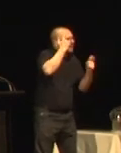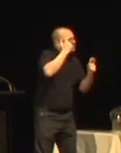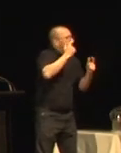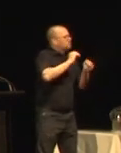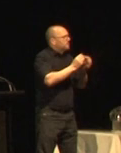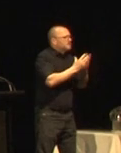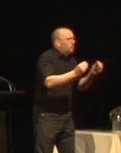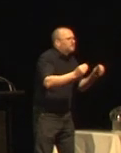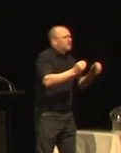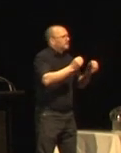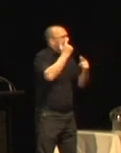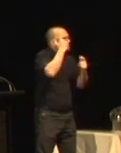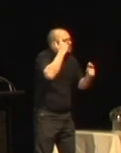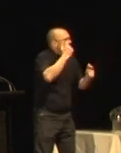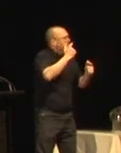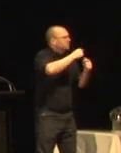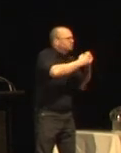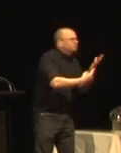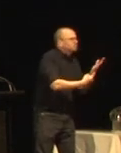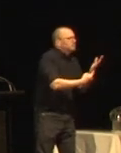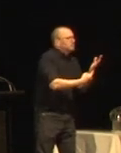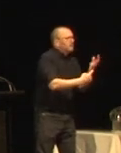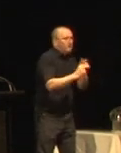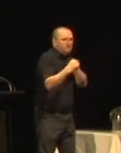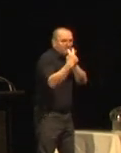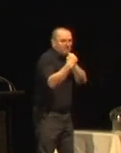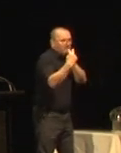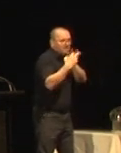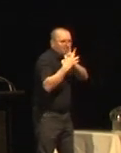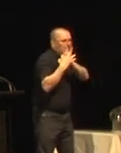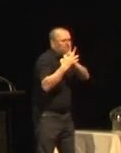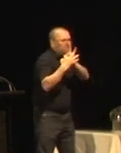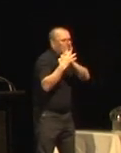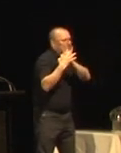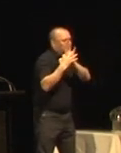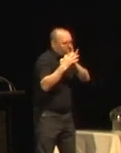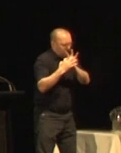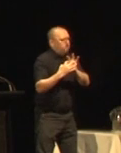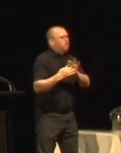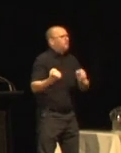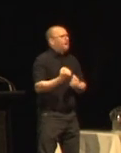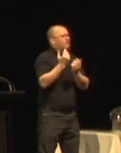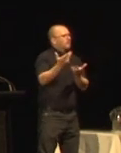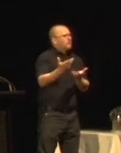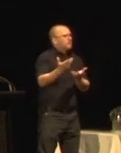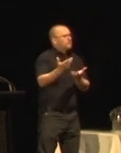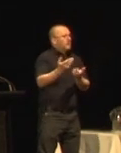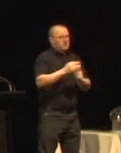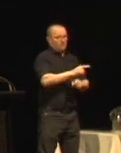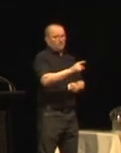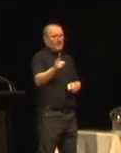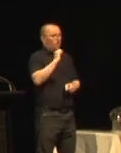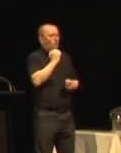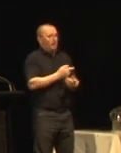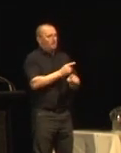solving, innovation, so-called groups that don't do that. So this play thing, this warm-up that we just did is very deeply rooted in